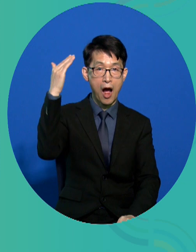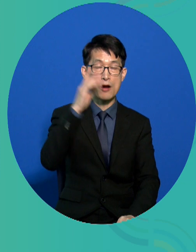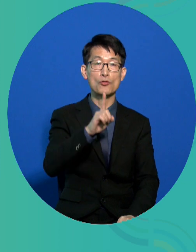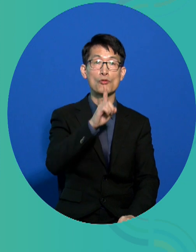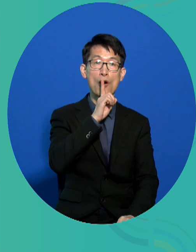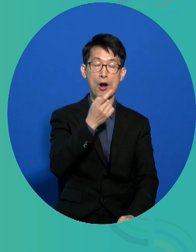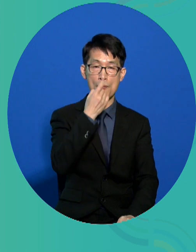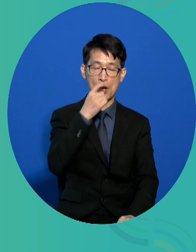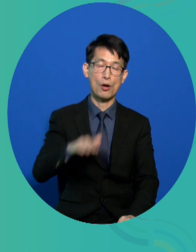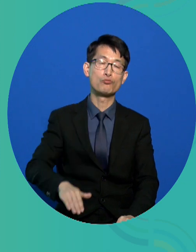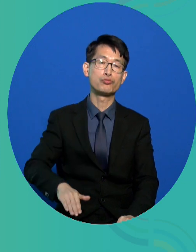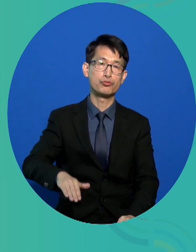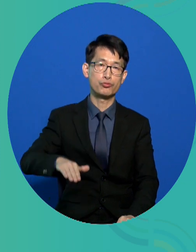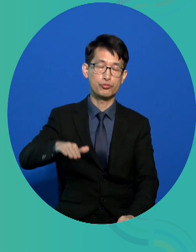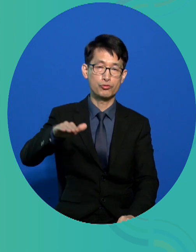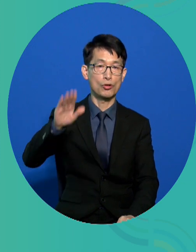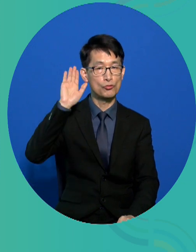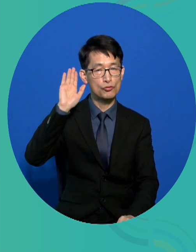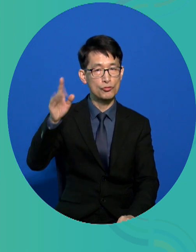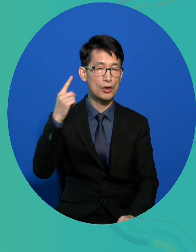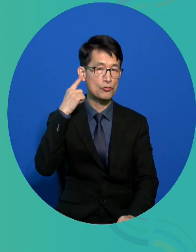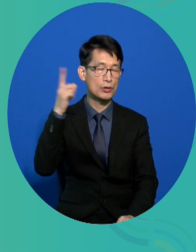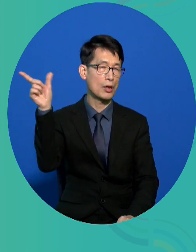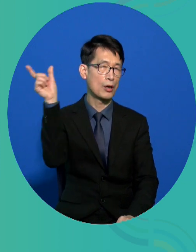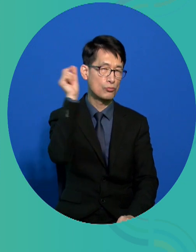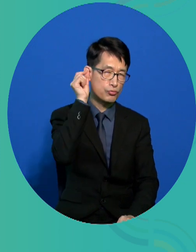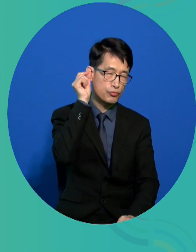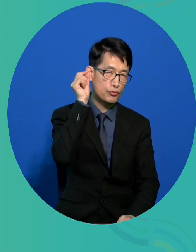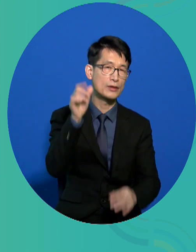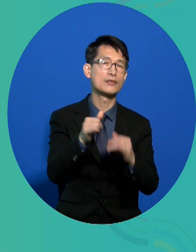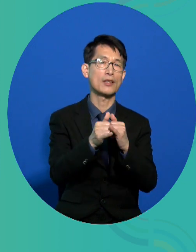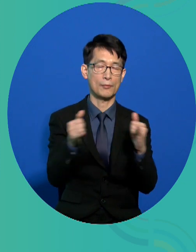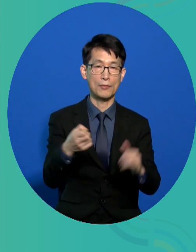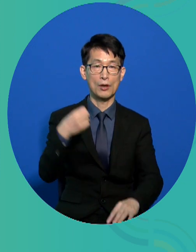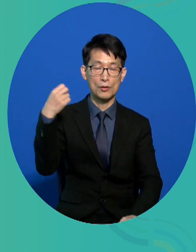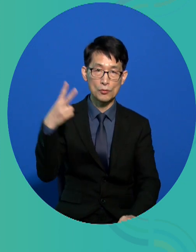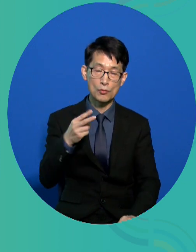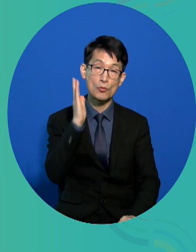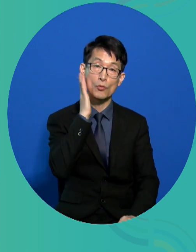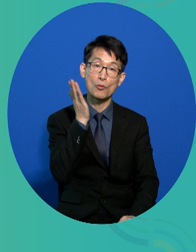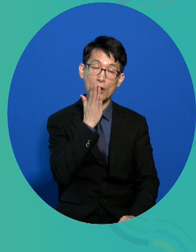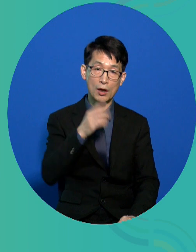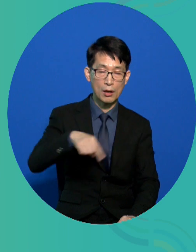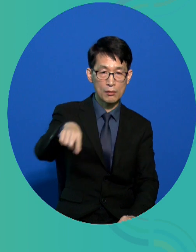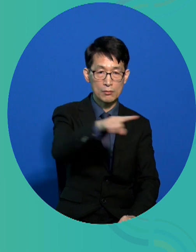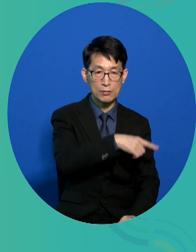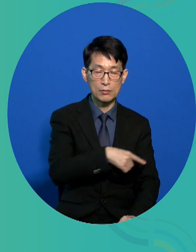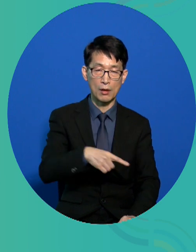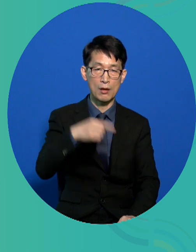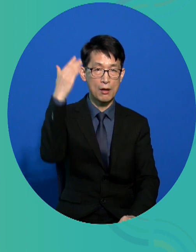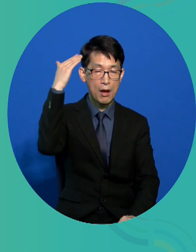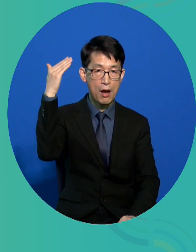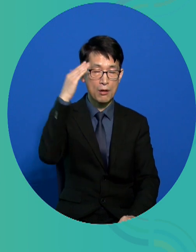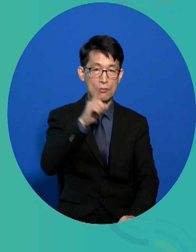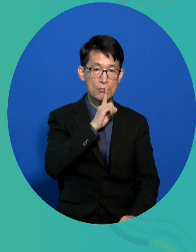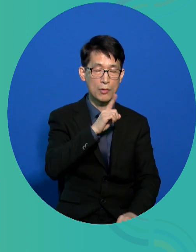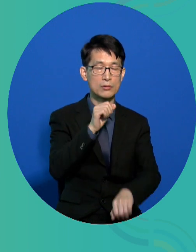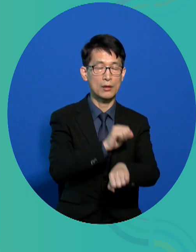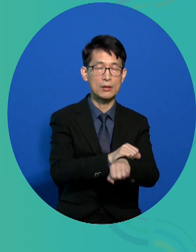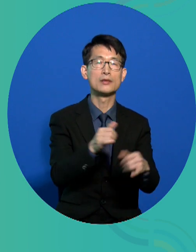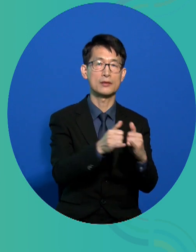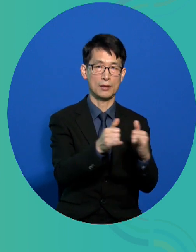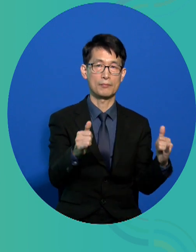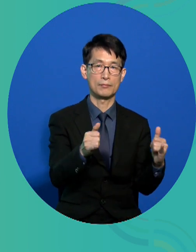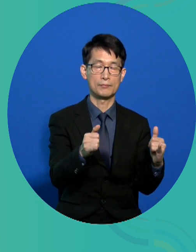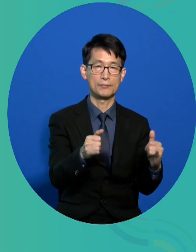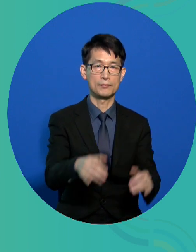text translation service. As is mentioned here, the deaf or those with hearing impairment who